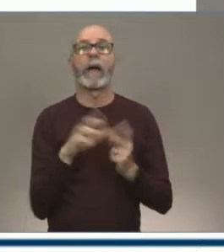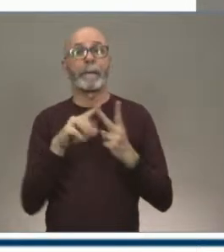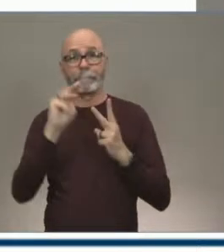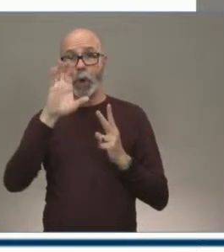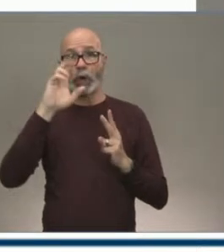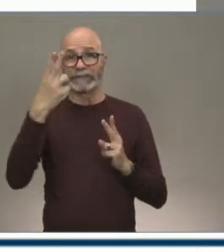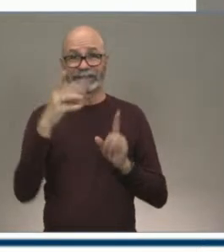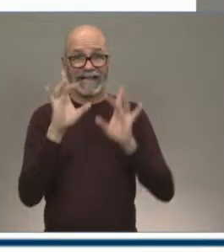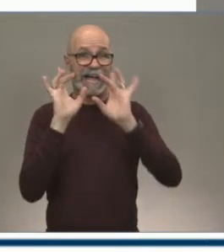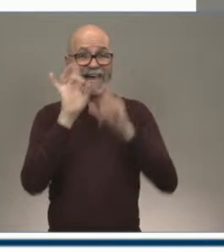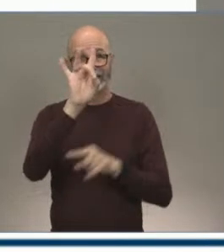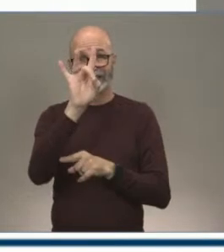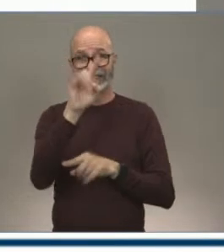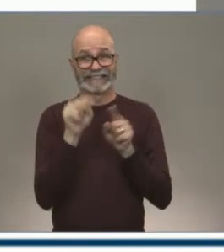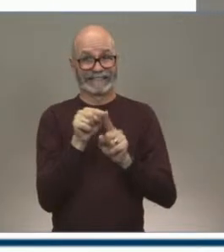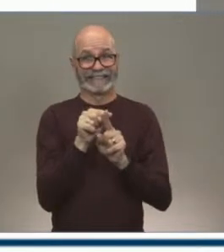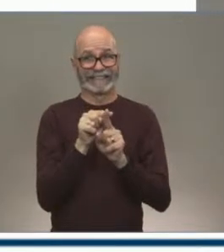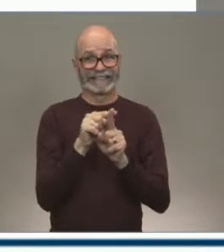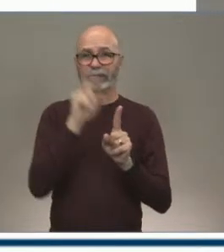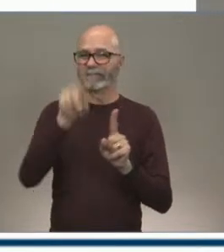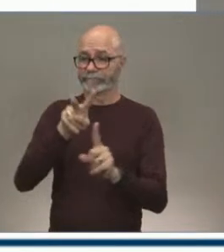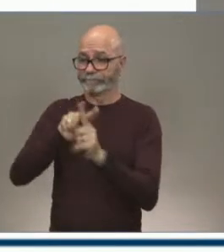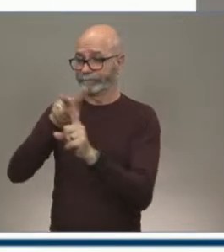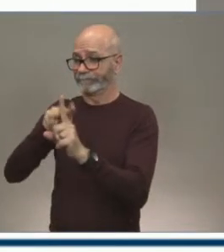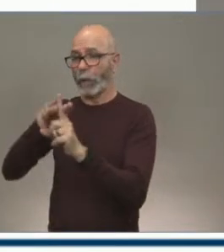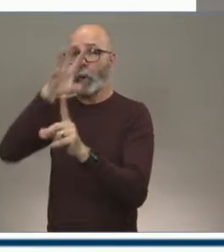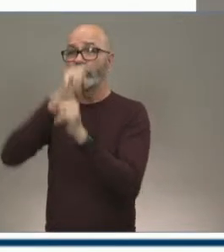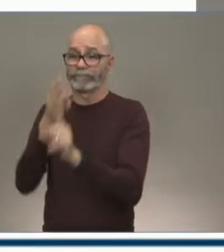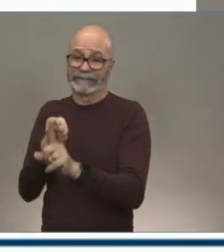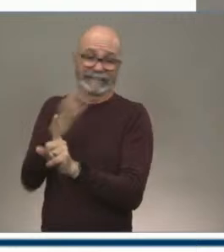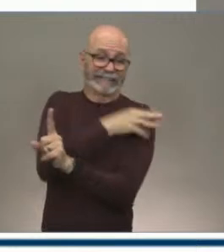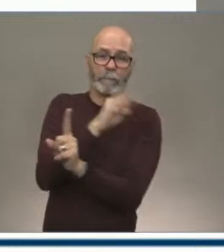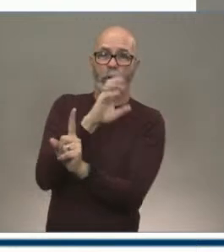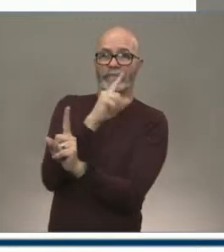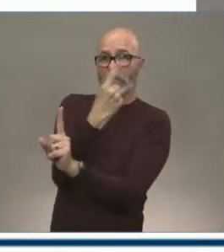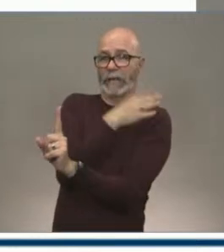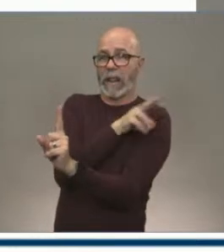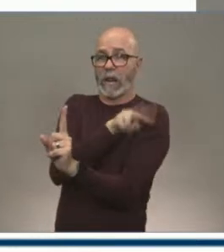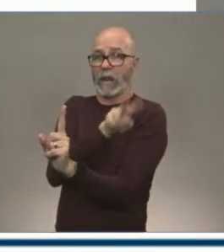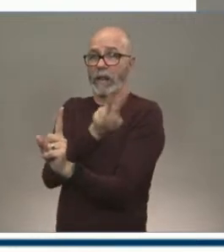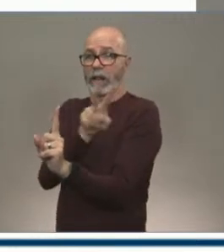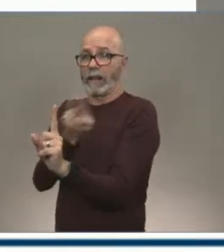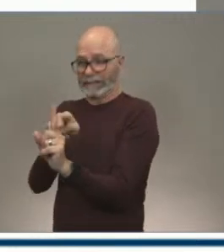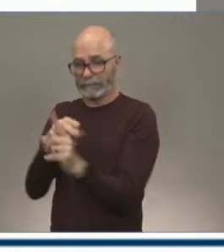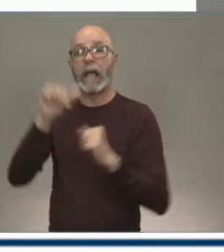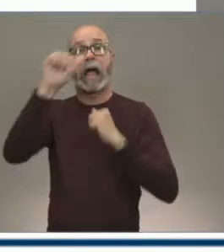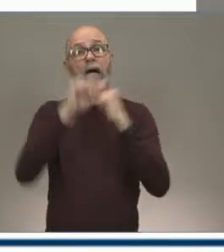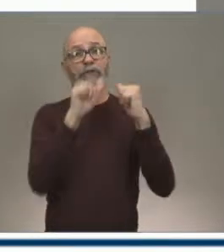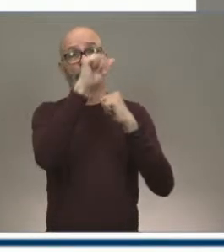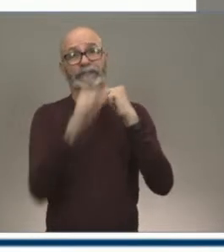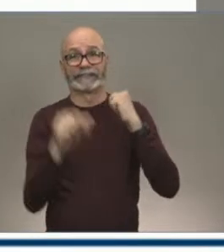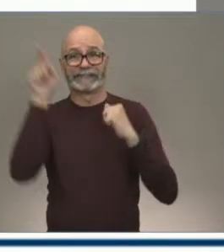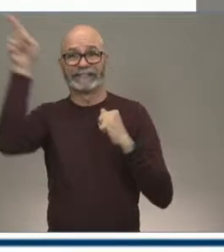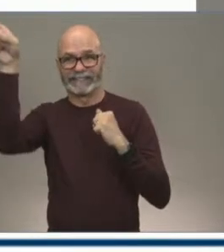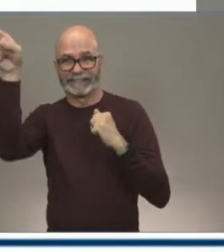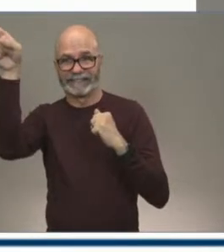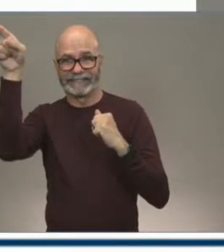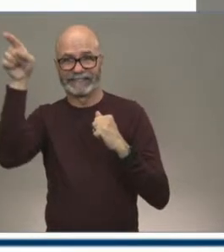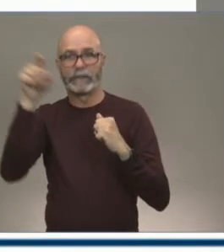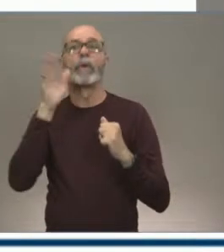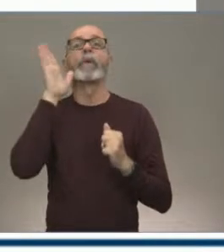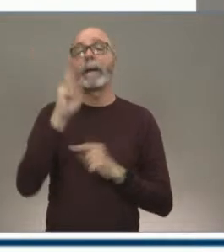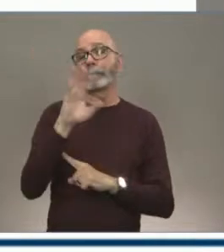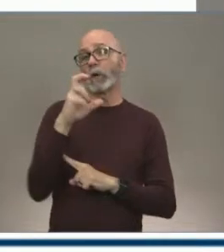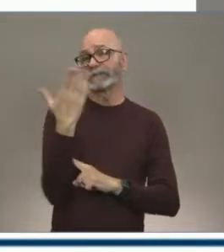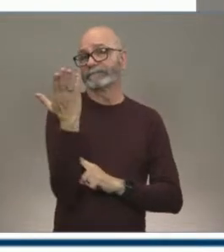clinics in Antigonish, Yarmouth, and a second clinic in HRM, which has start dates on March the 15th, the booking will open on